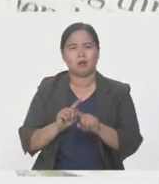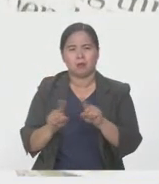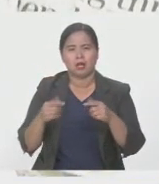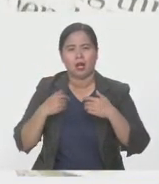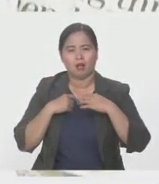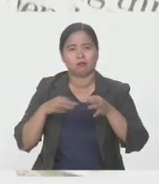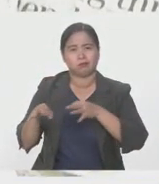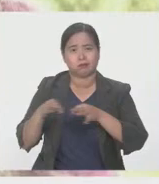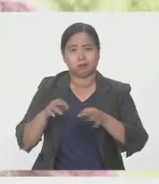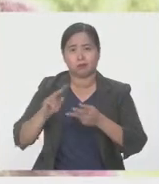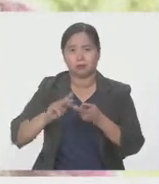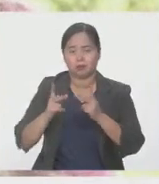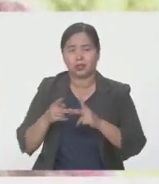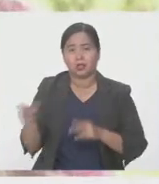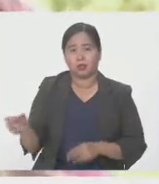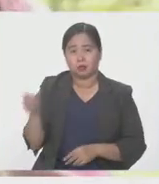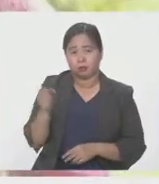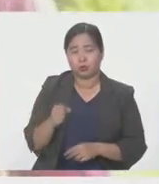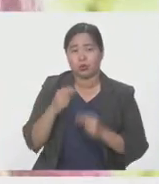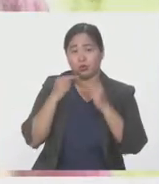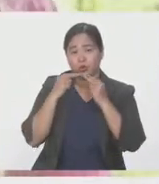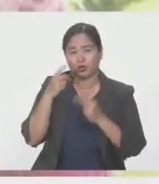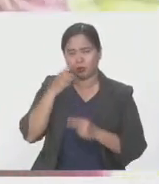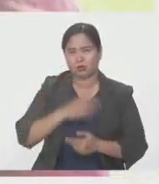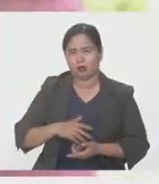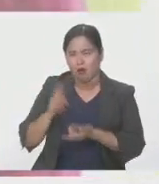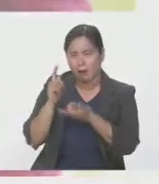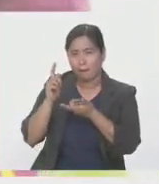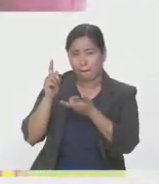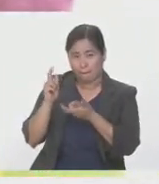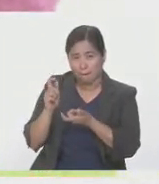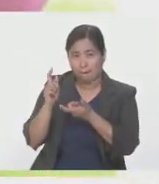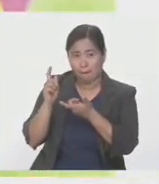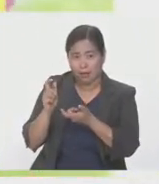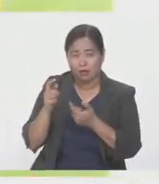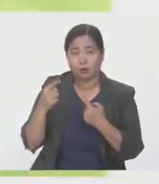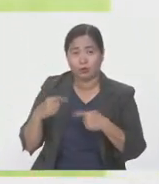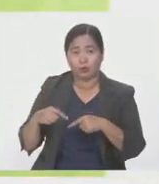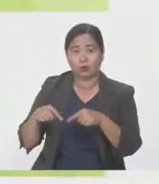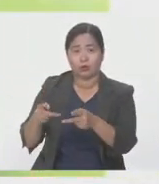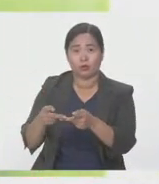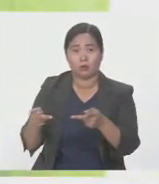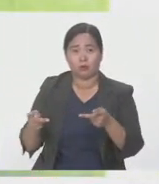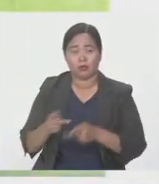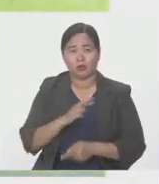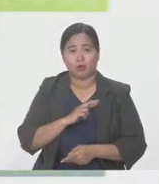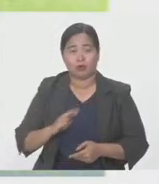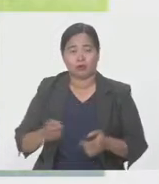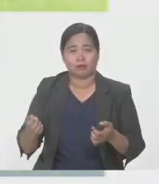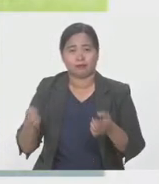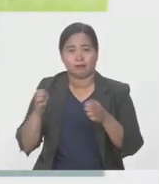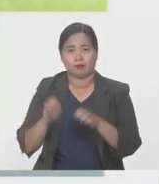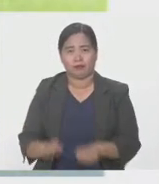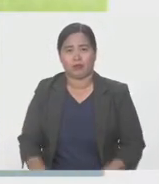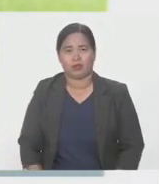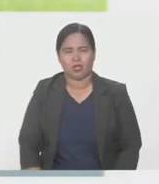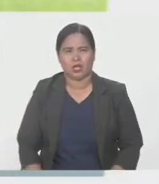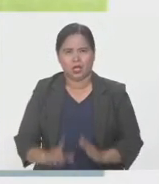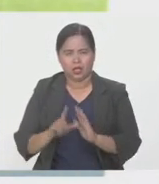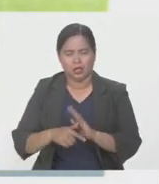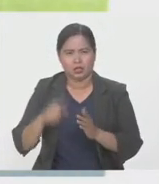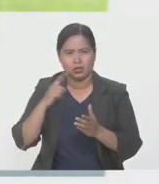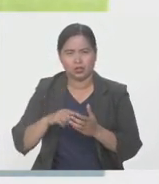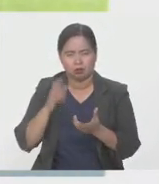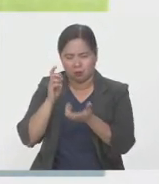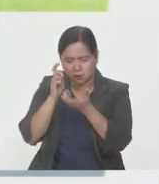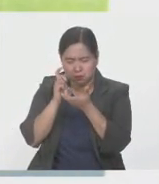and a partner were hired by a news outlet to get a shot of Prince William heading to Westminster Abbey for a royal event. When he checked his camera